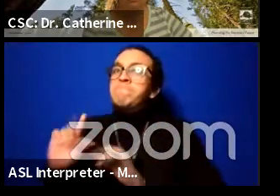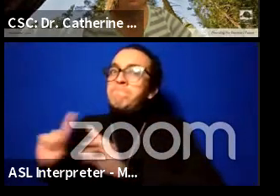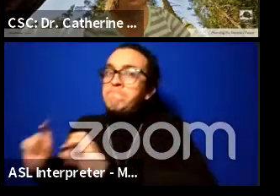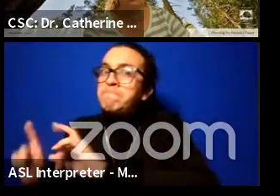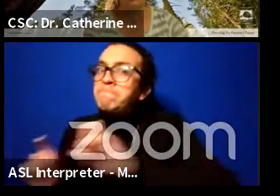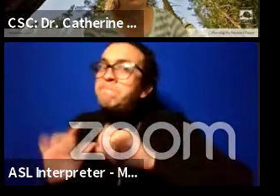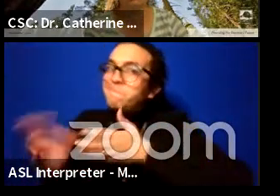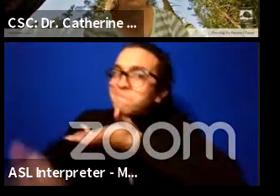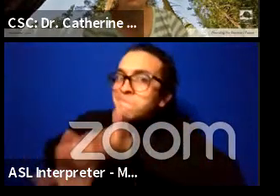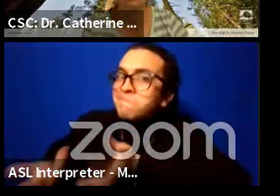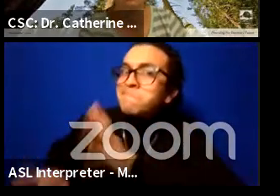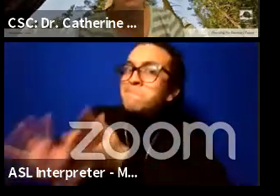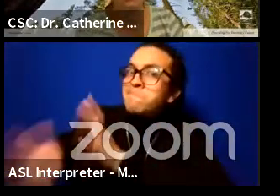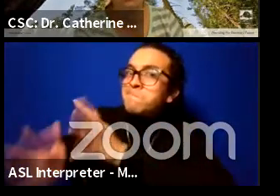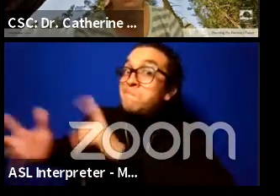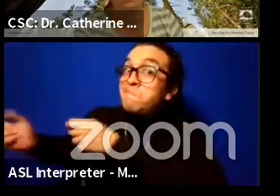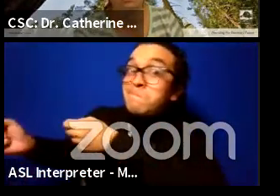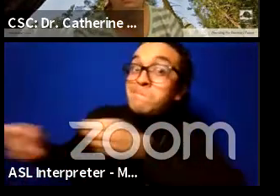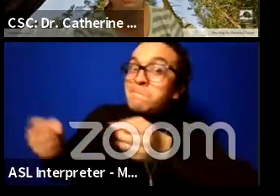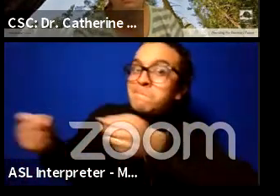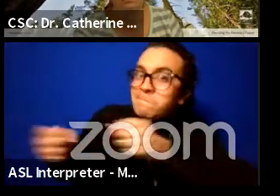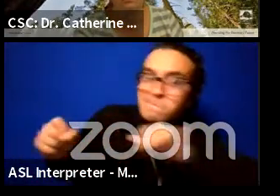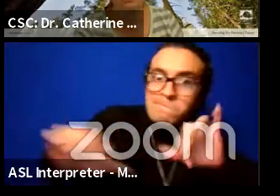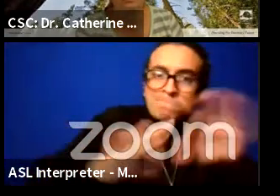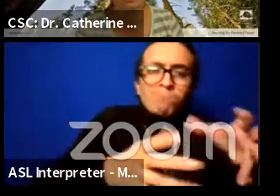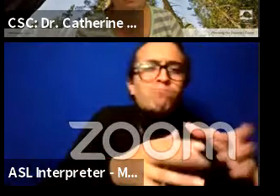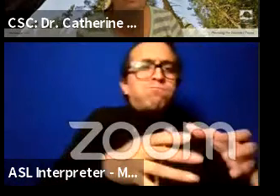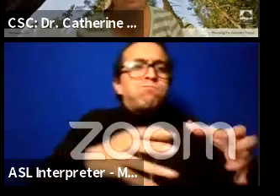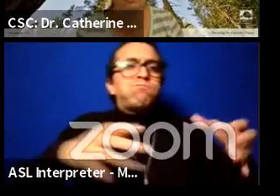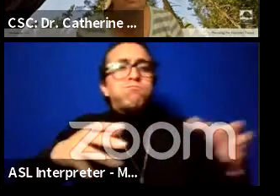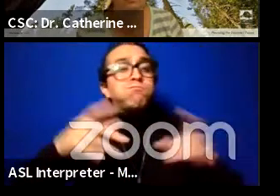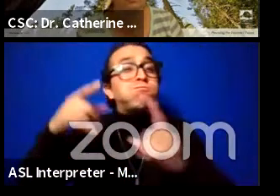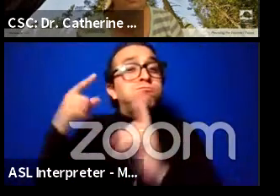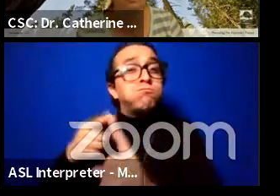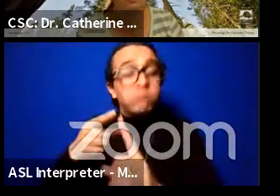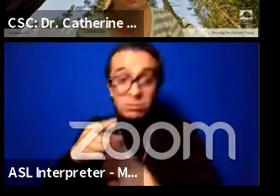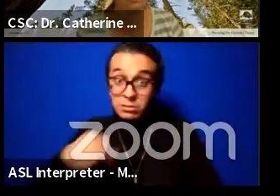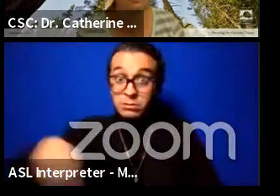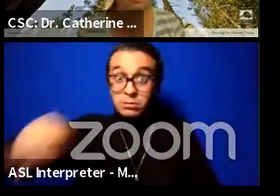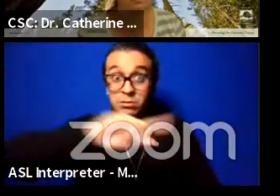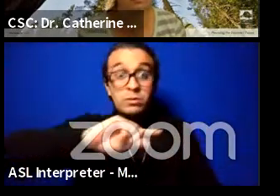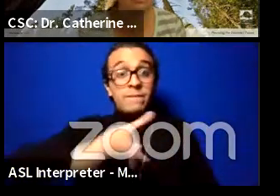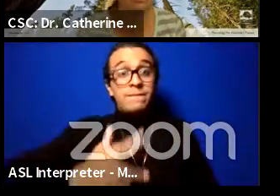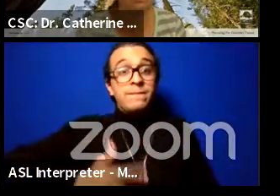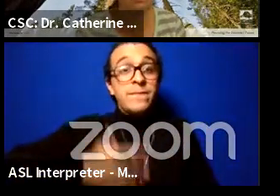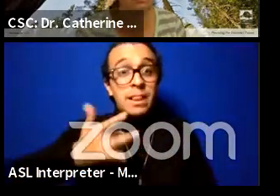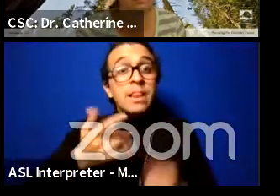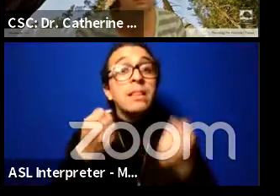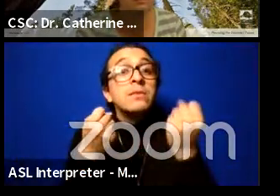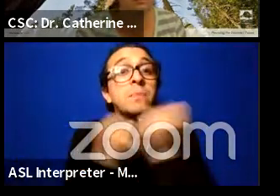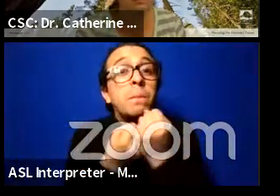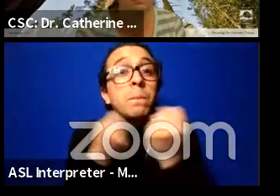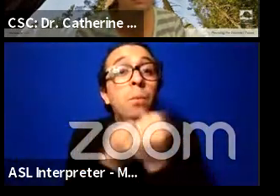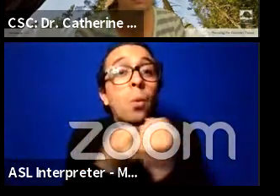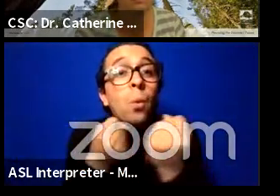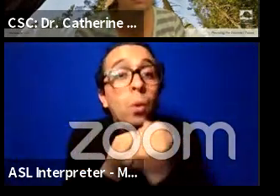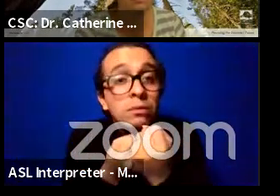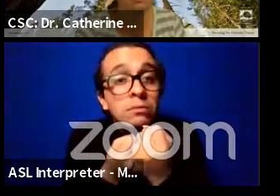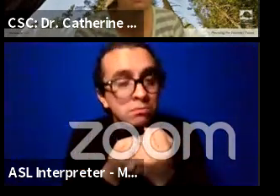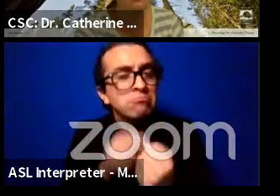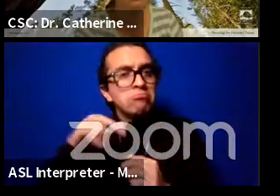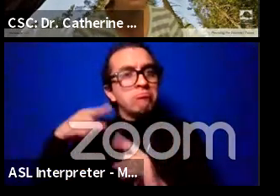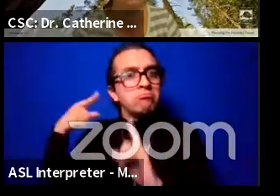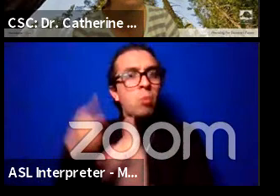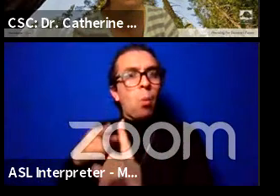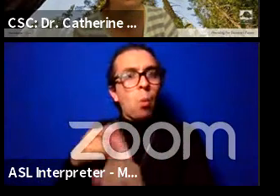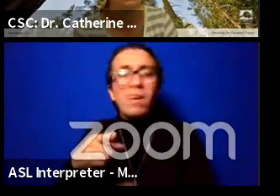of our community groups, but we definitely want to make sure people just feel supported, and people really let us know. This will help